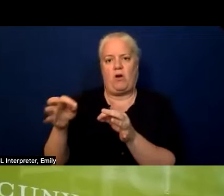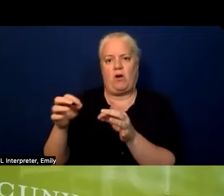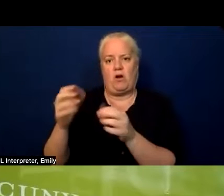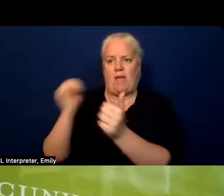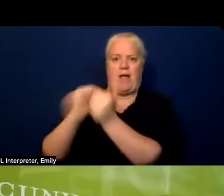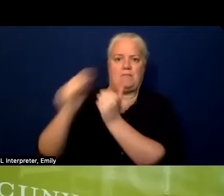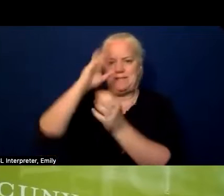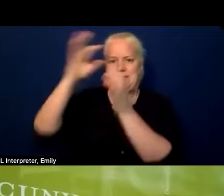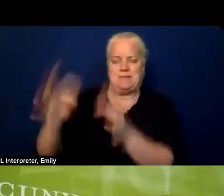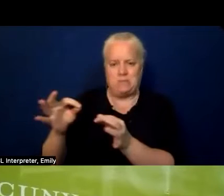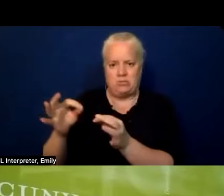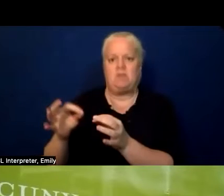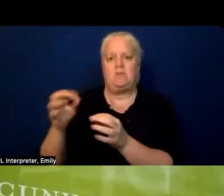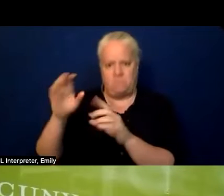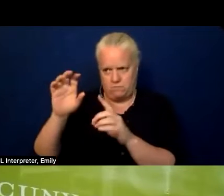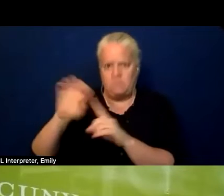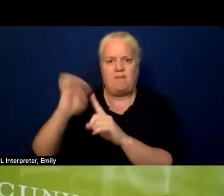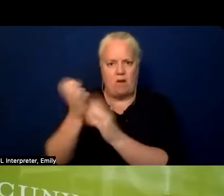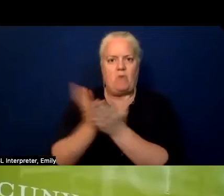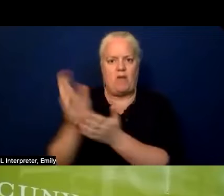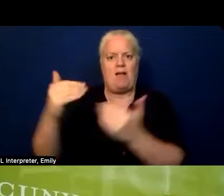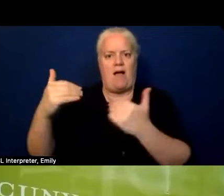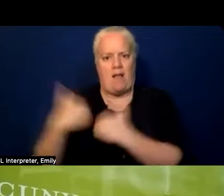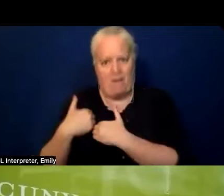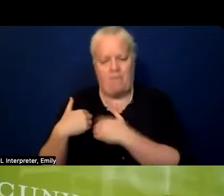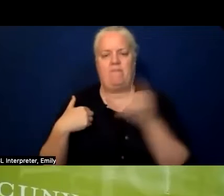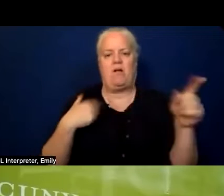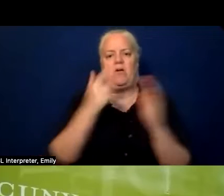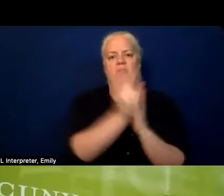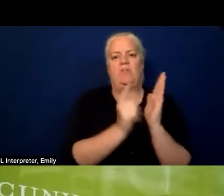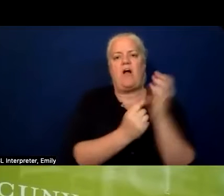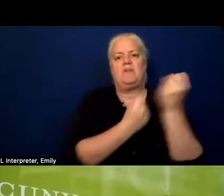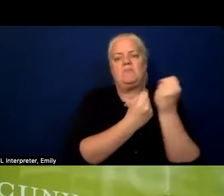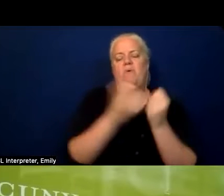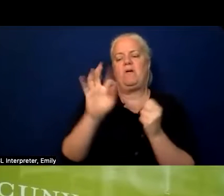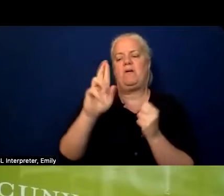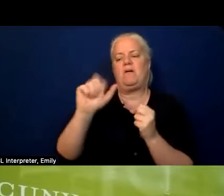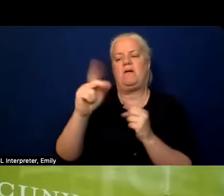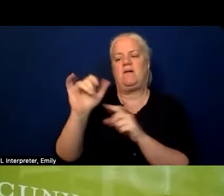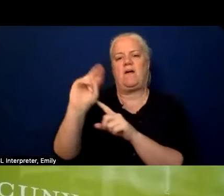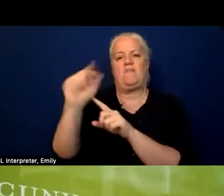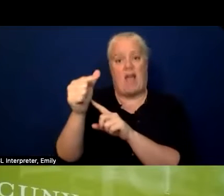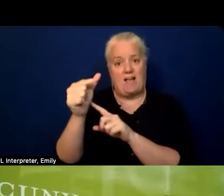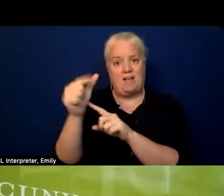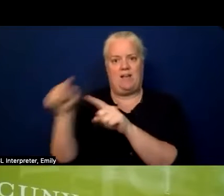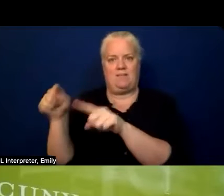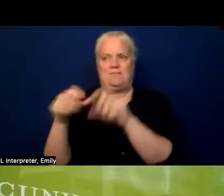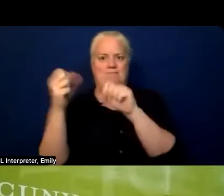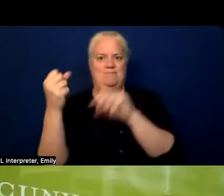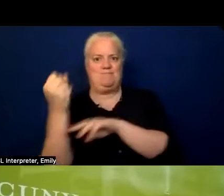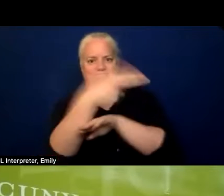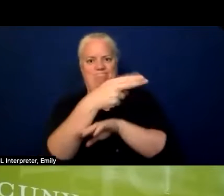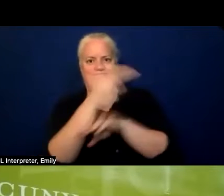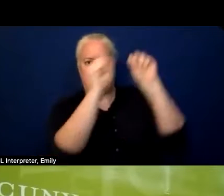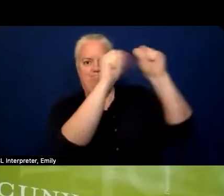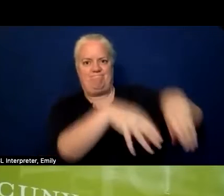strike down a pro-fracking state law. Advocates looked at that victory and the power of the constitutional amendment in Pennsylvania, and we